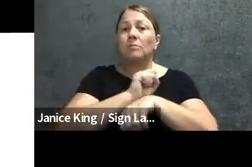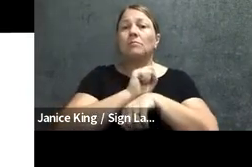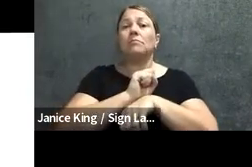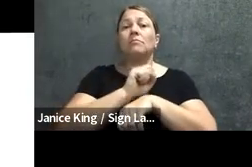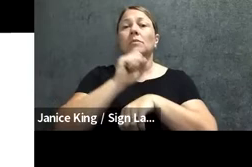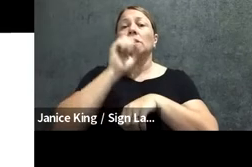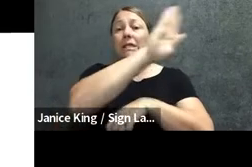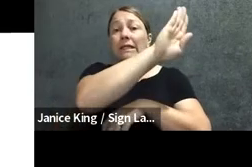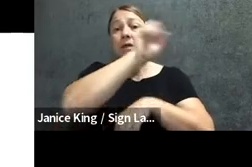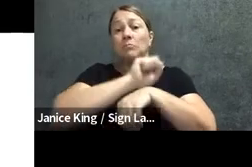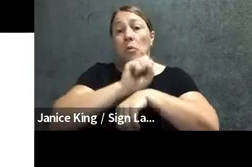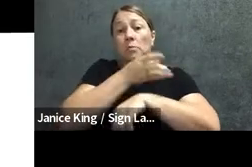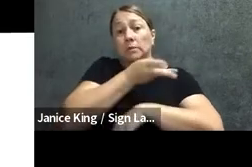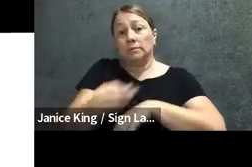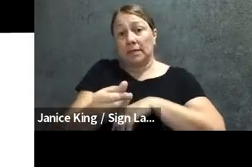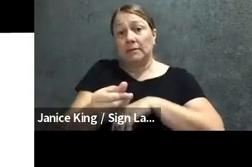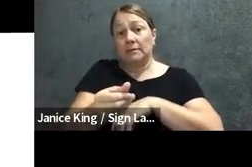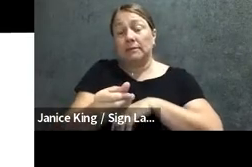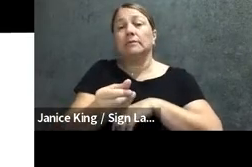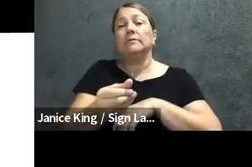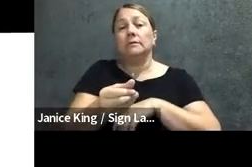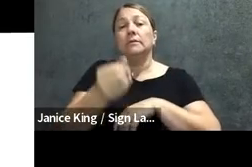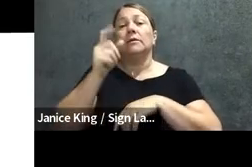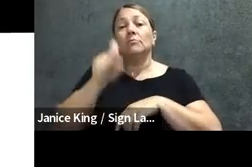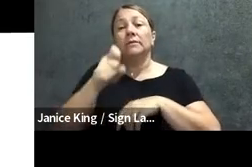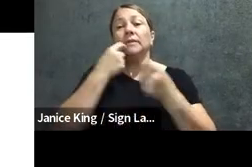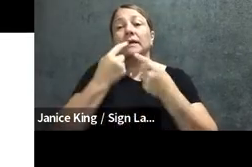to determine the effect of accommodation.